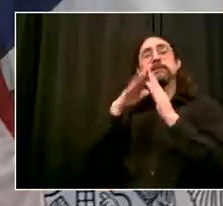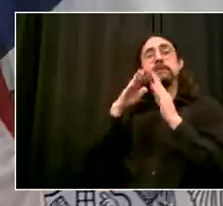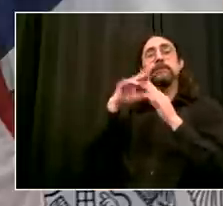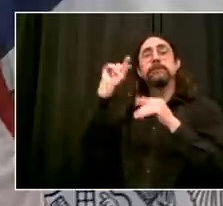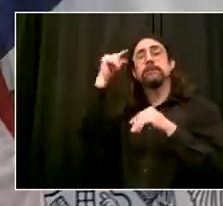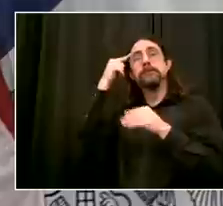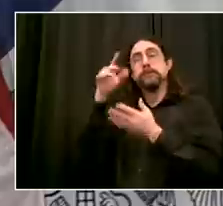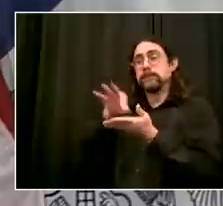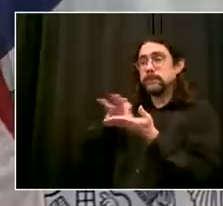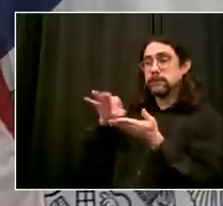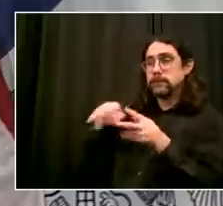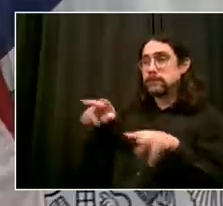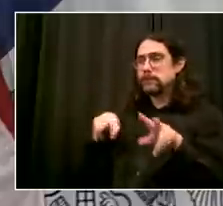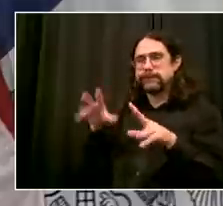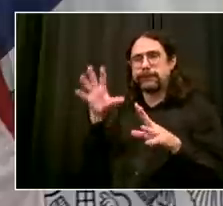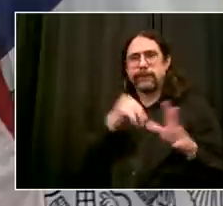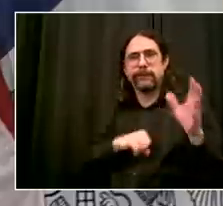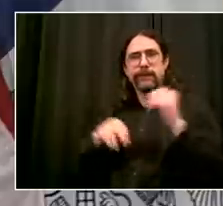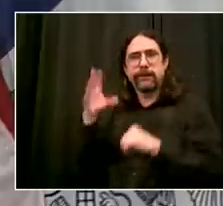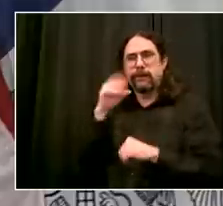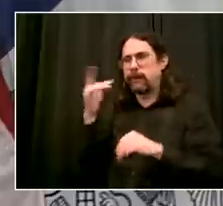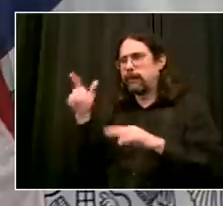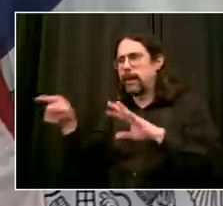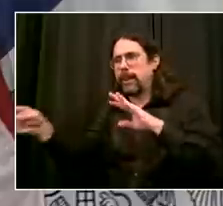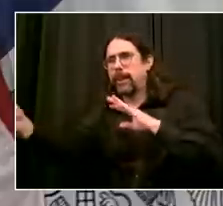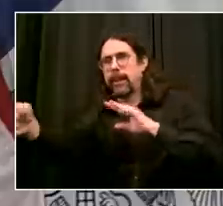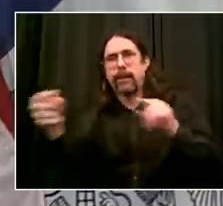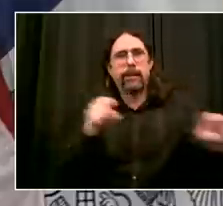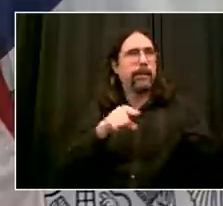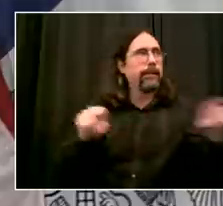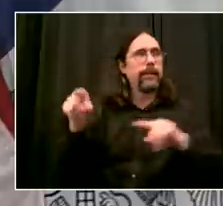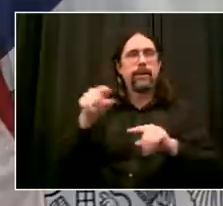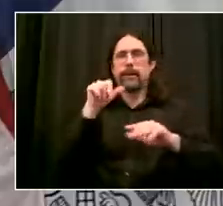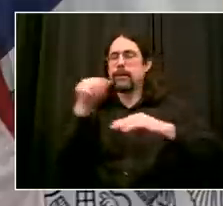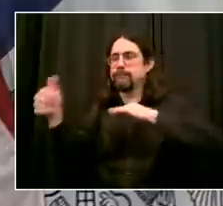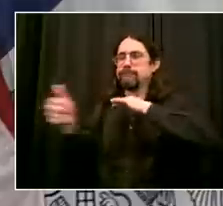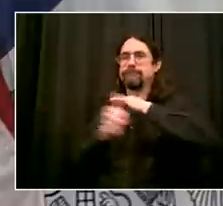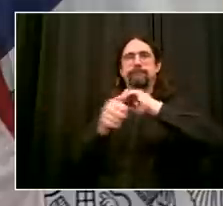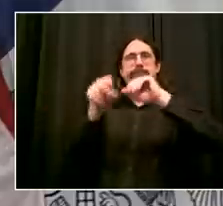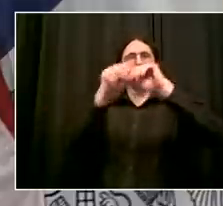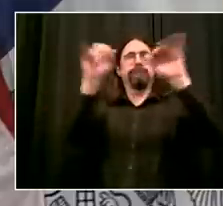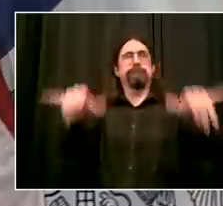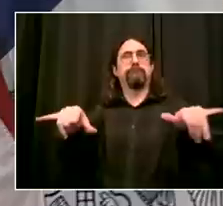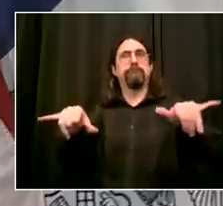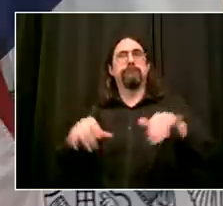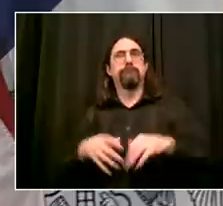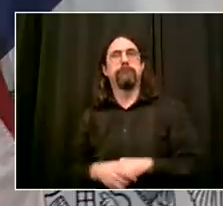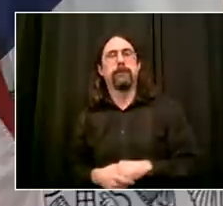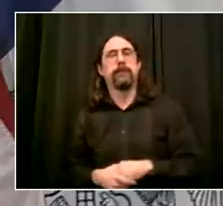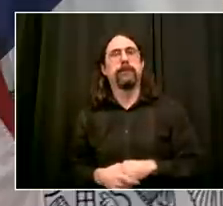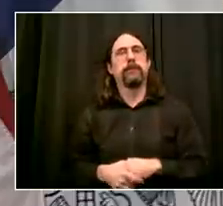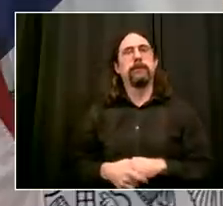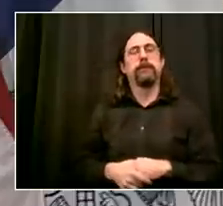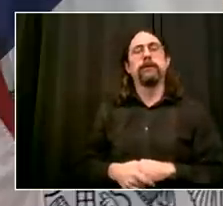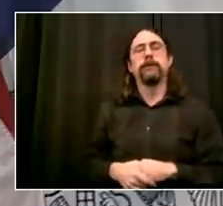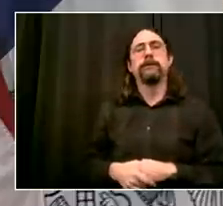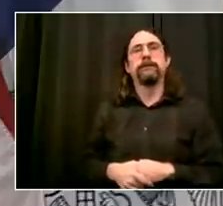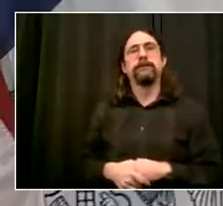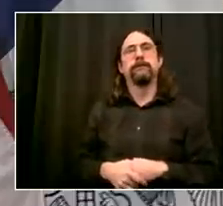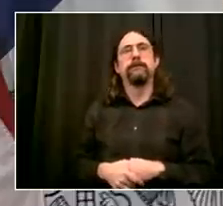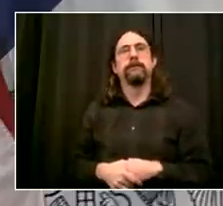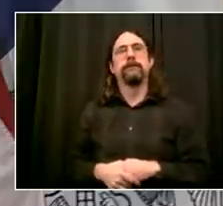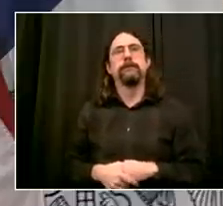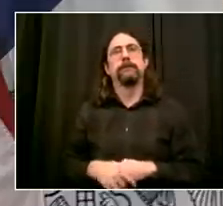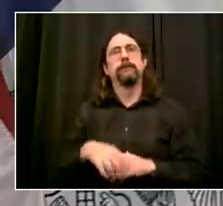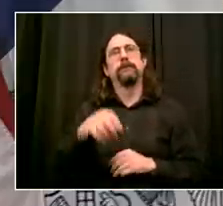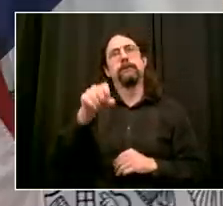as much of a team effort among our hospitals, and that those hospitals that happen to have more resources should